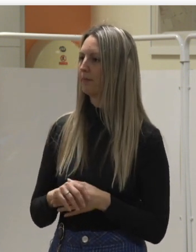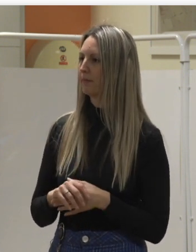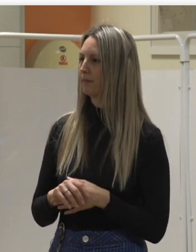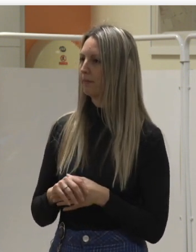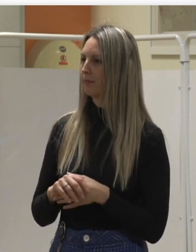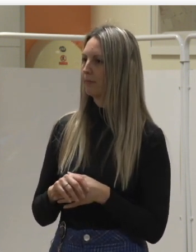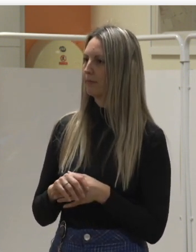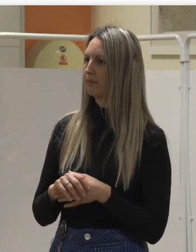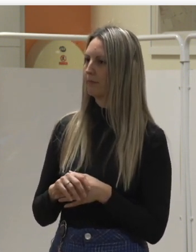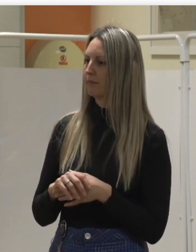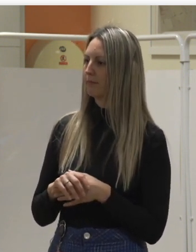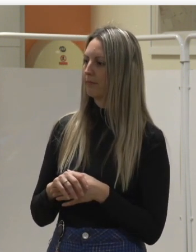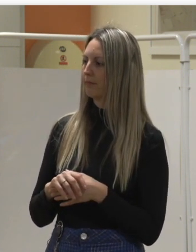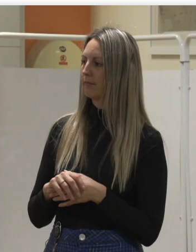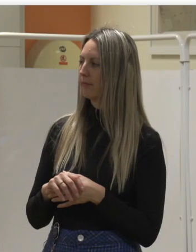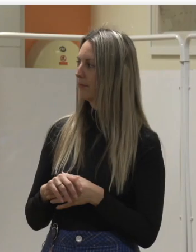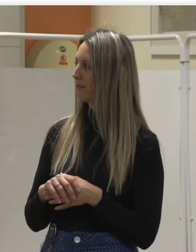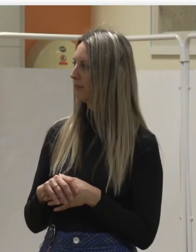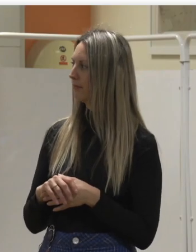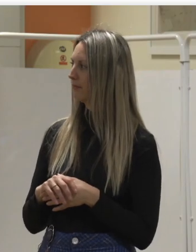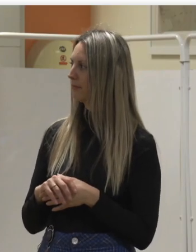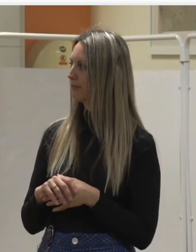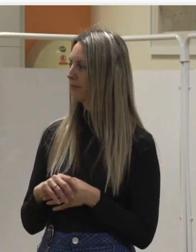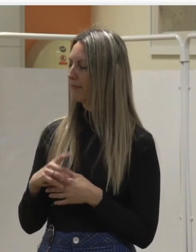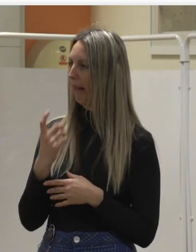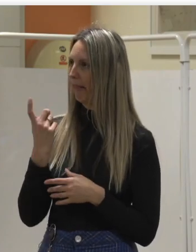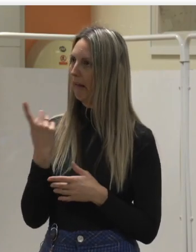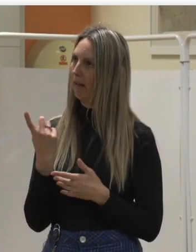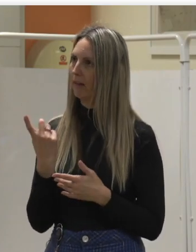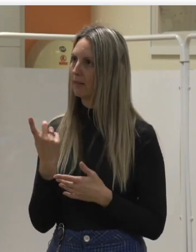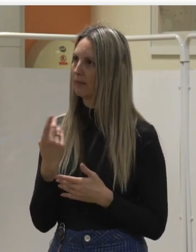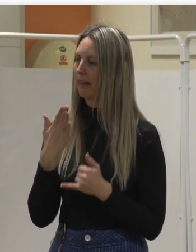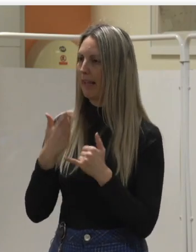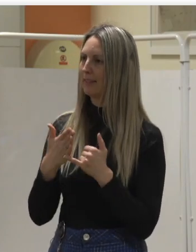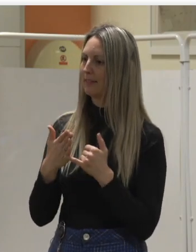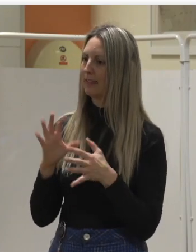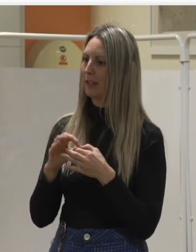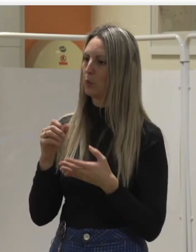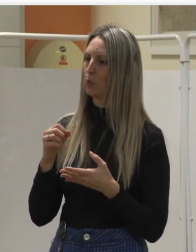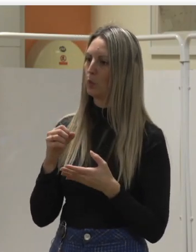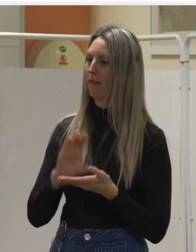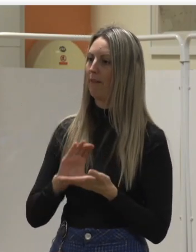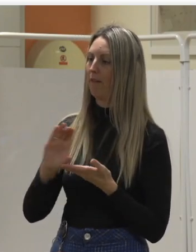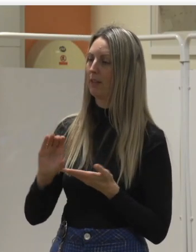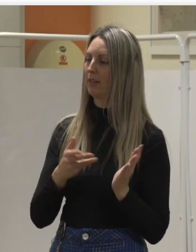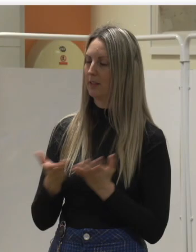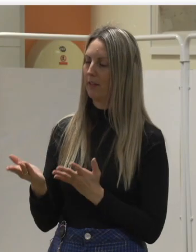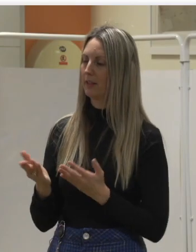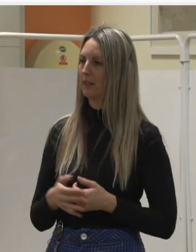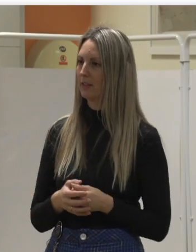them. So it's, in the end, it comes down to the funding of the service. I